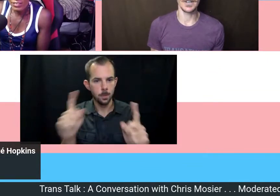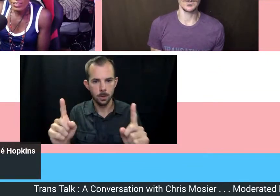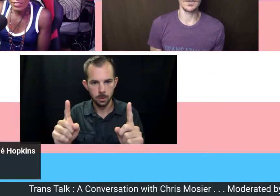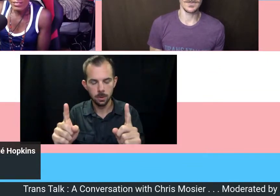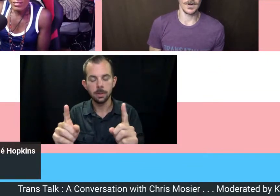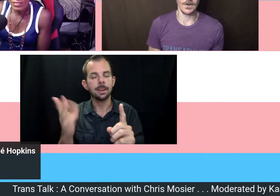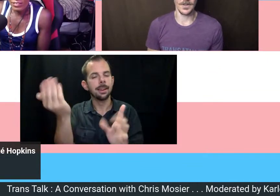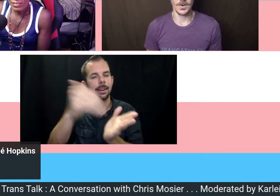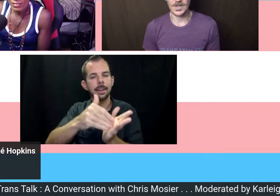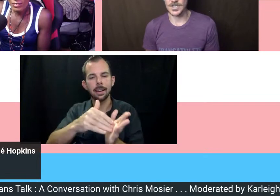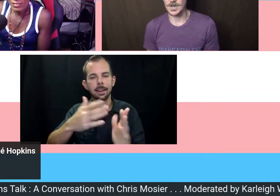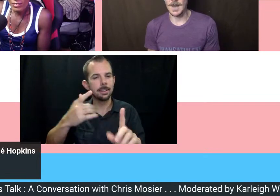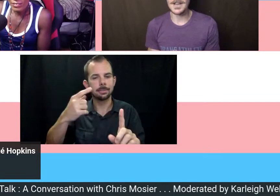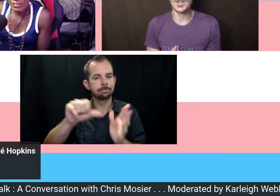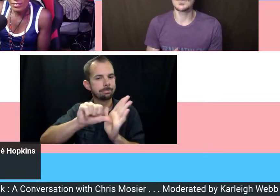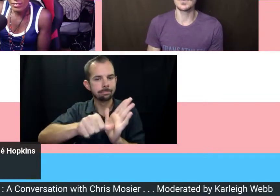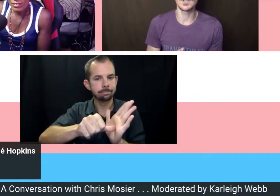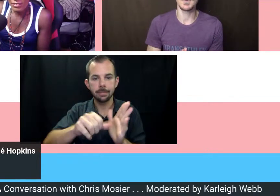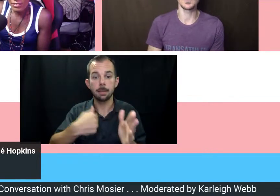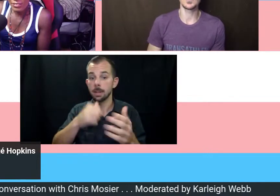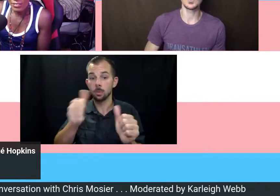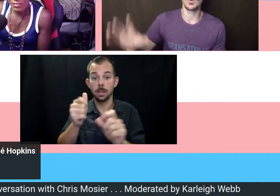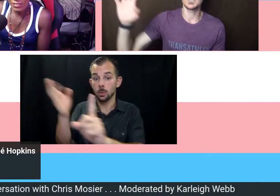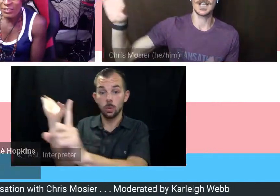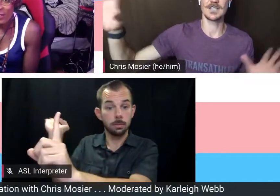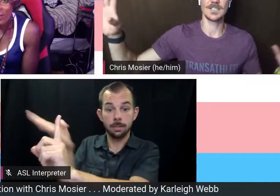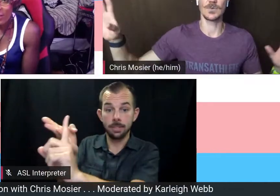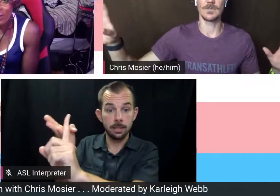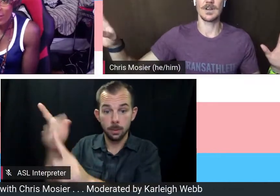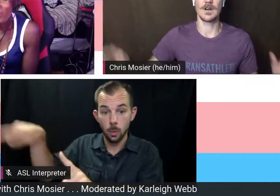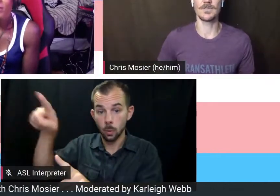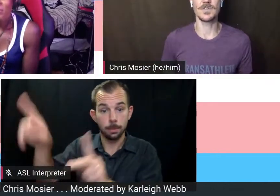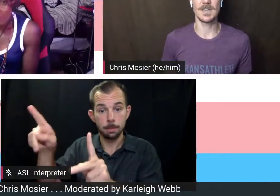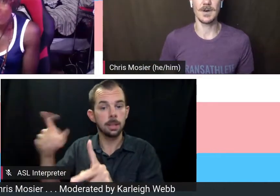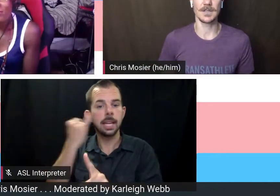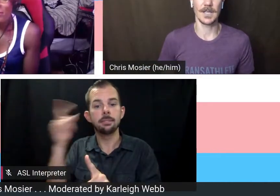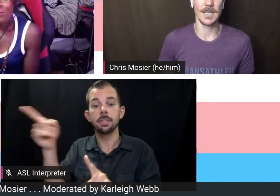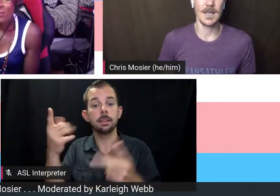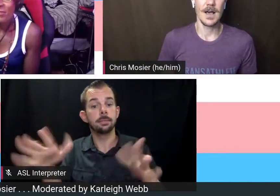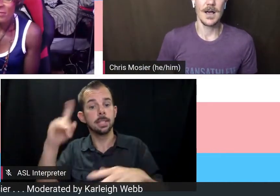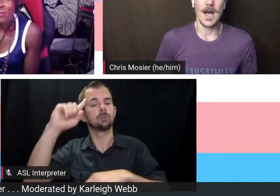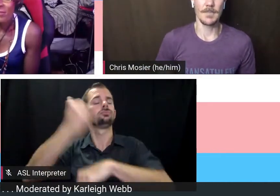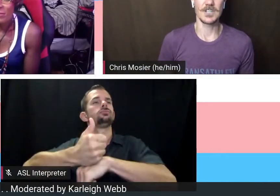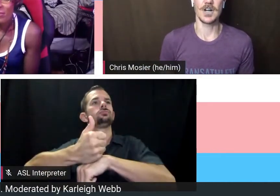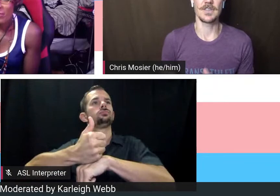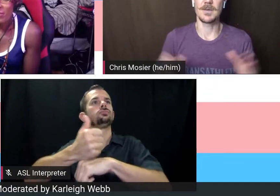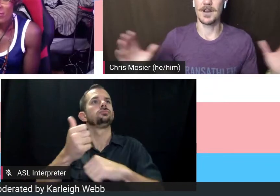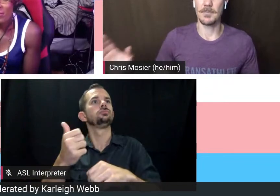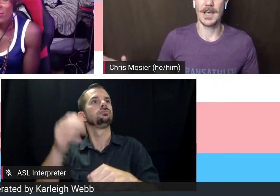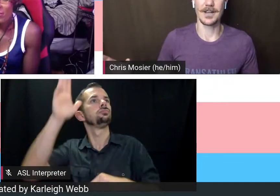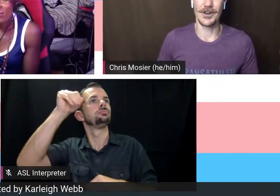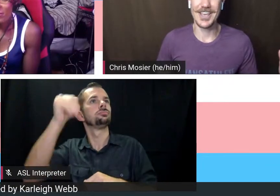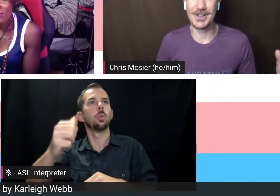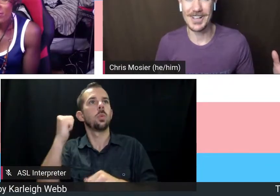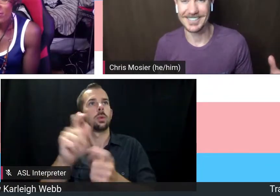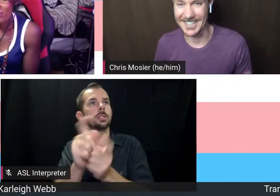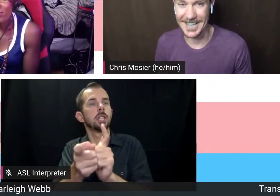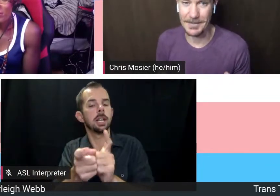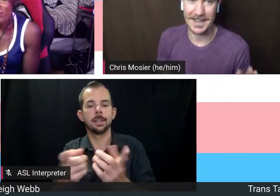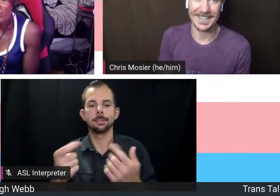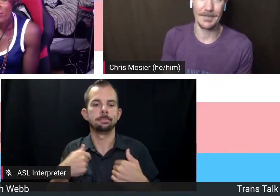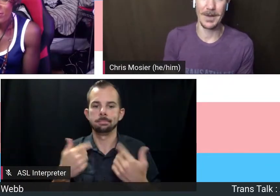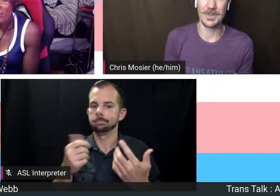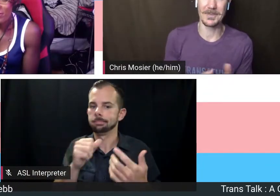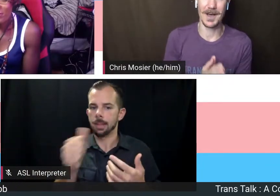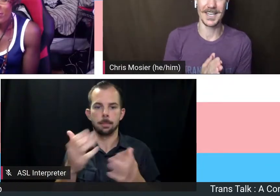goes back to your other question. I'm not trying to move those people who are set in stone over here. If you think about it, like, I'm not trying to think about a binary. Like